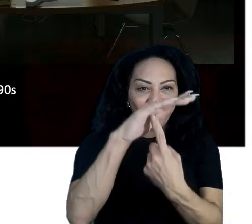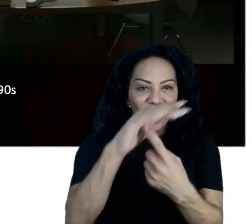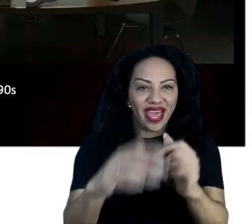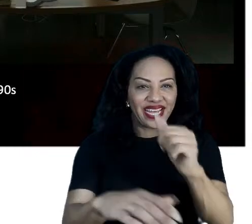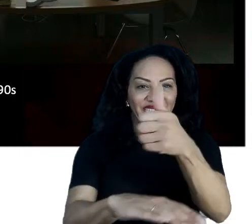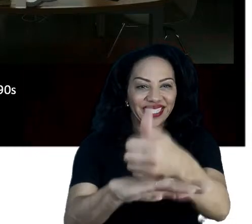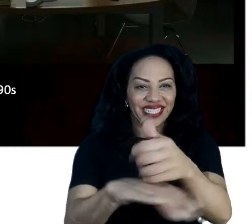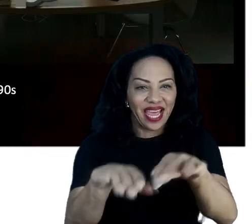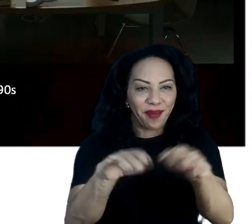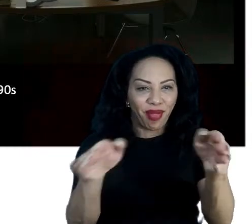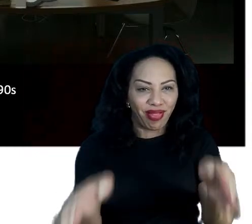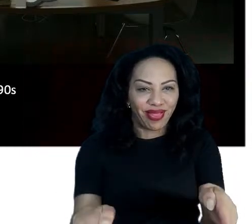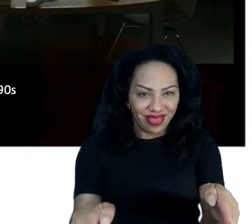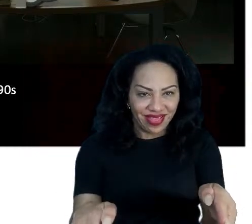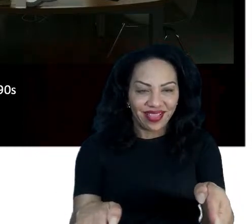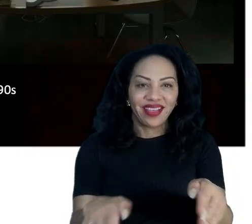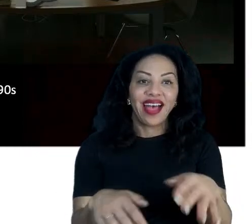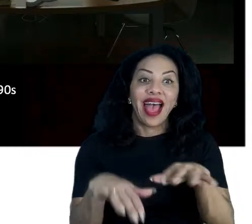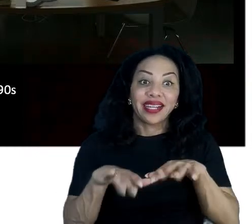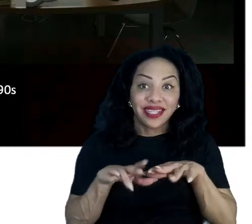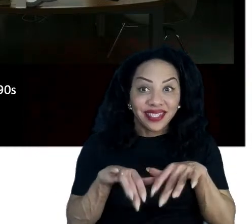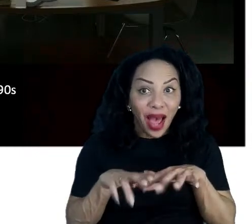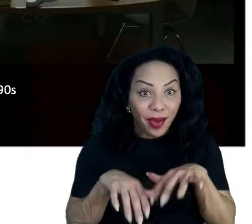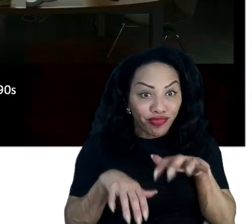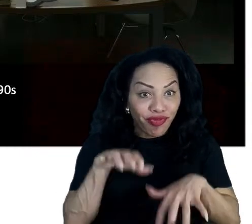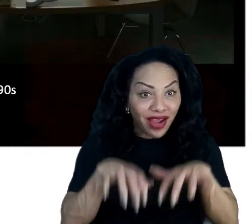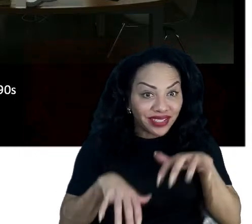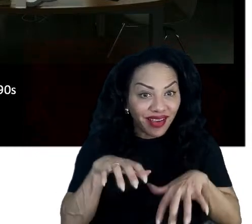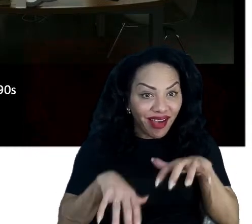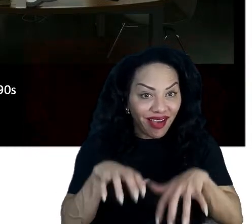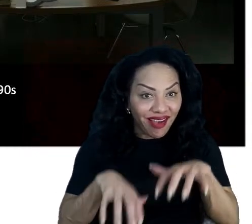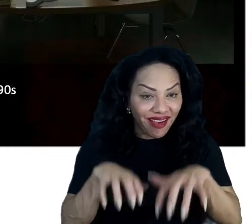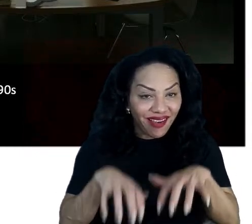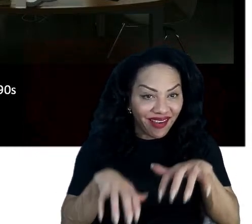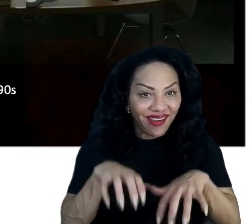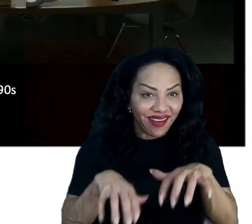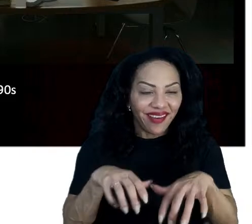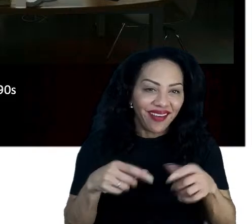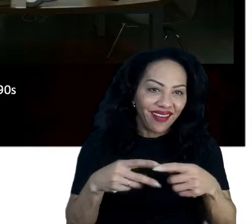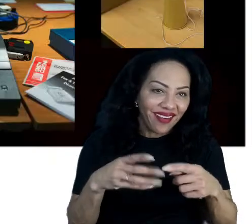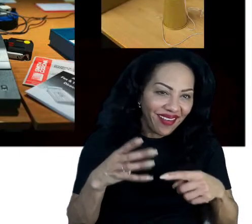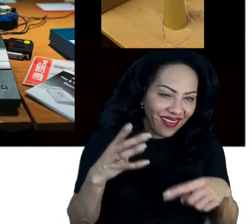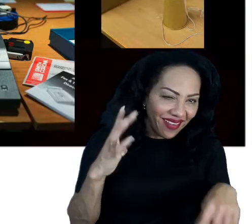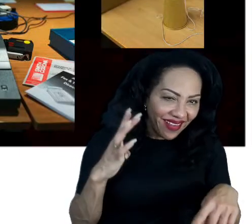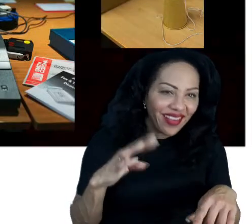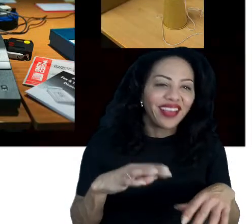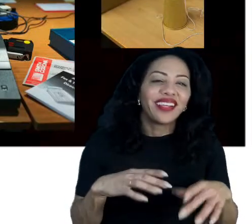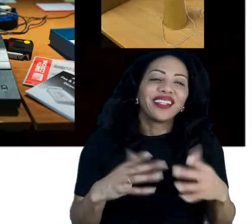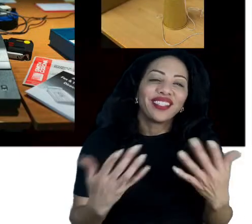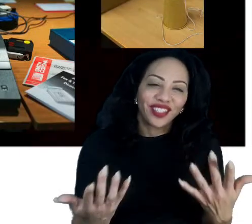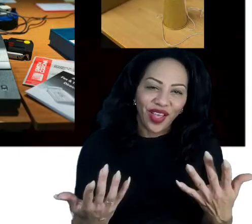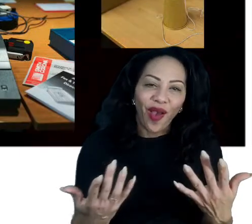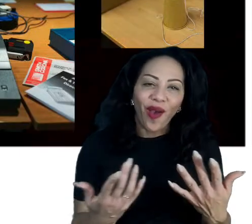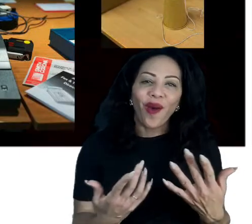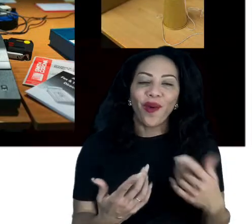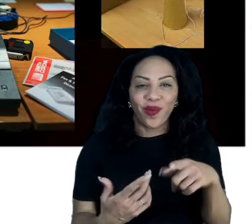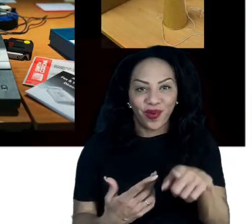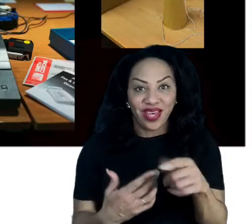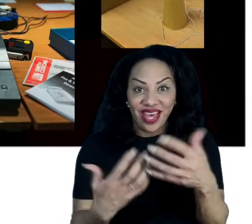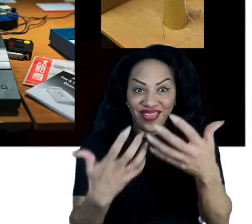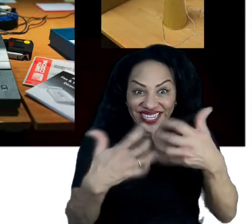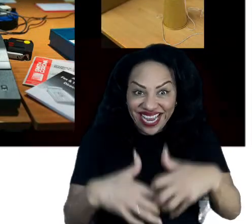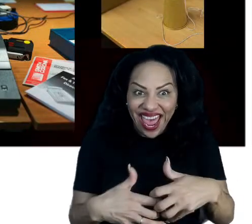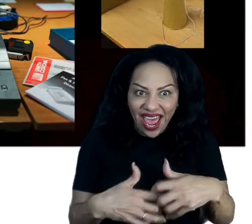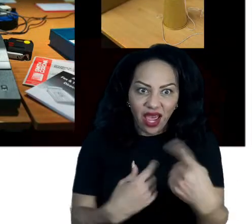and a typewriter. So the tech that we were working with in the space, so you can